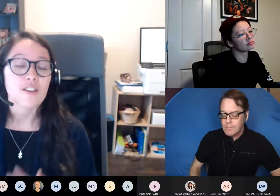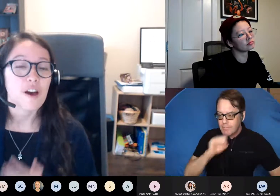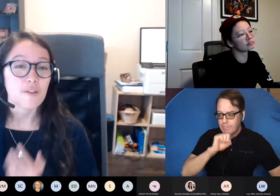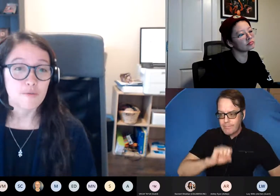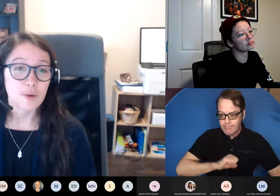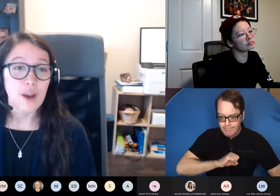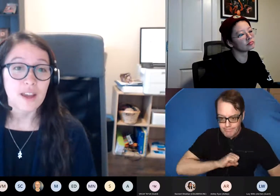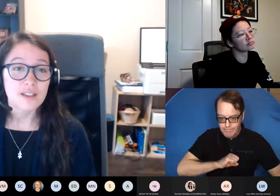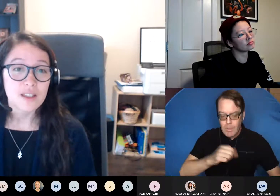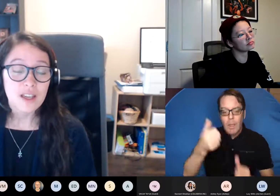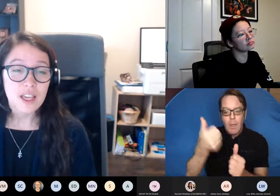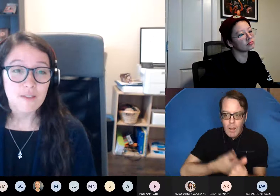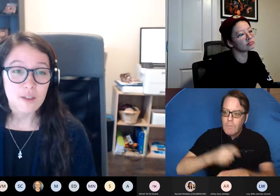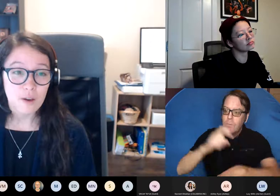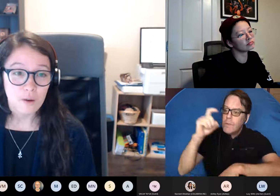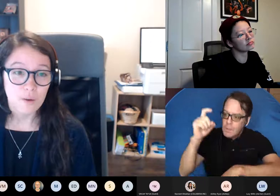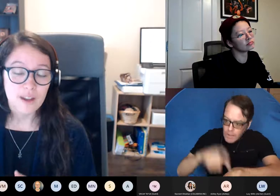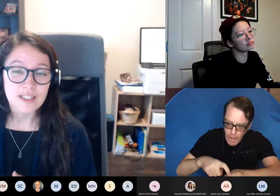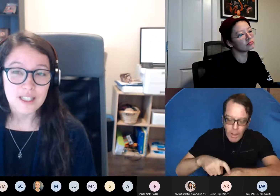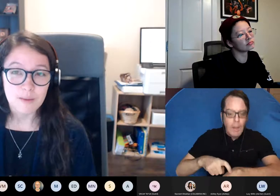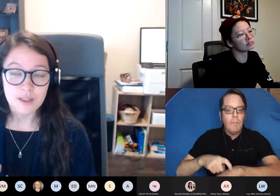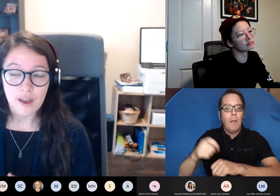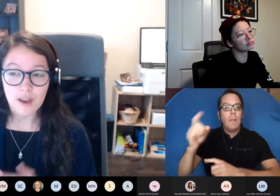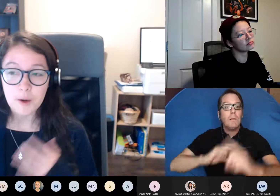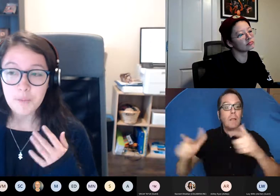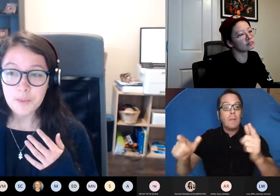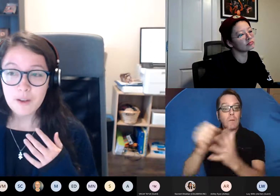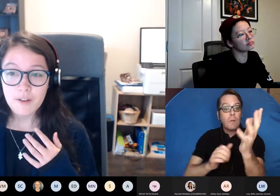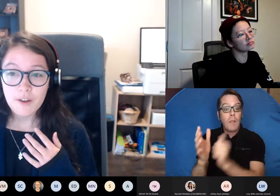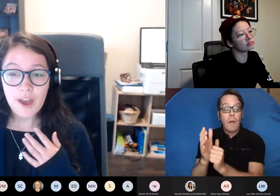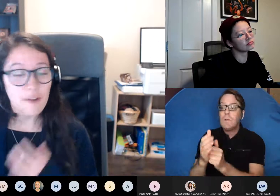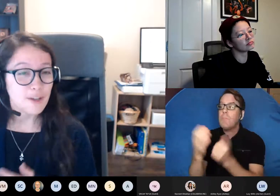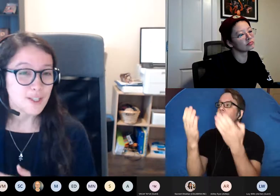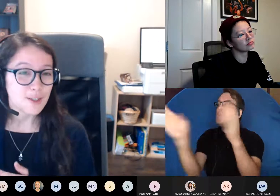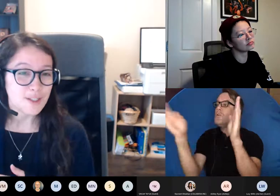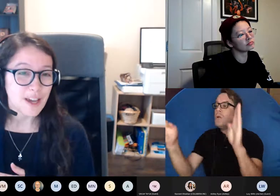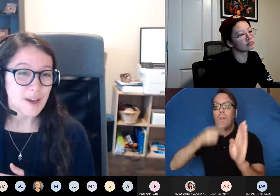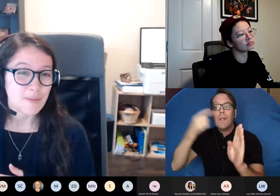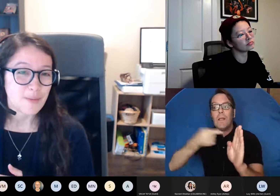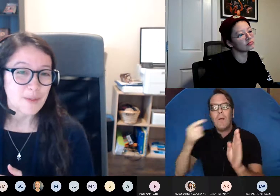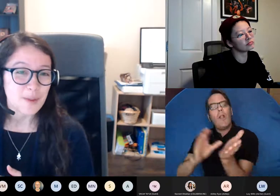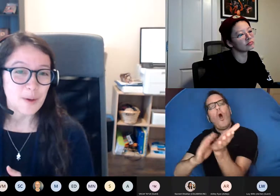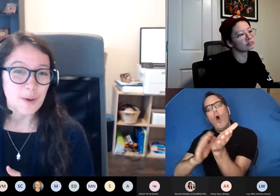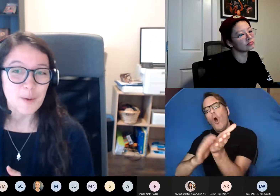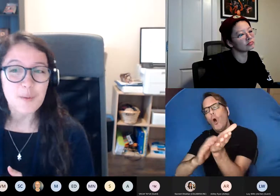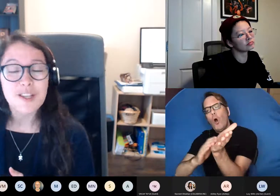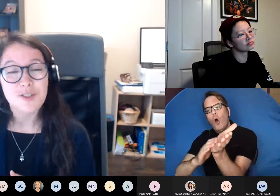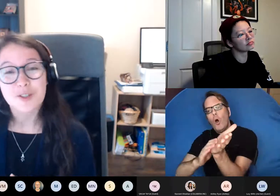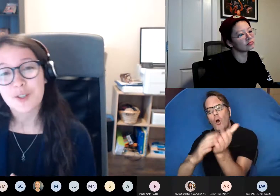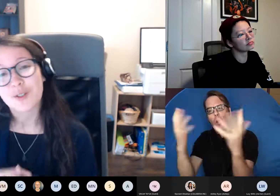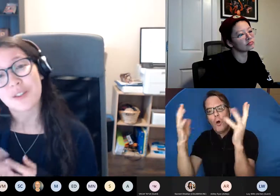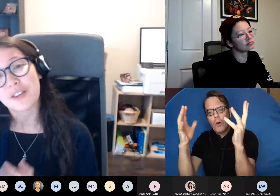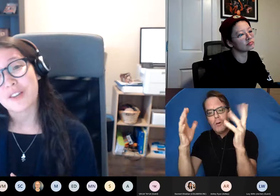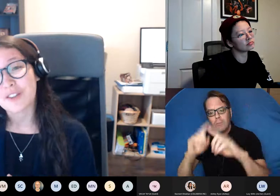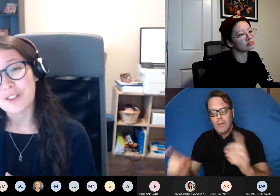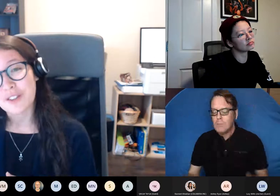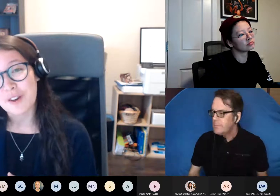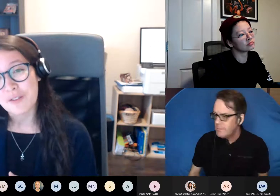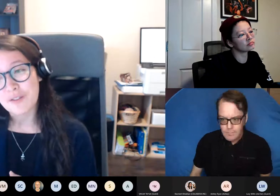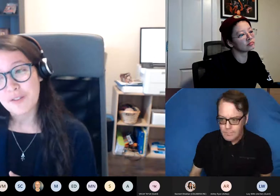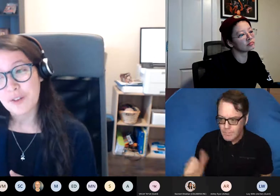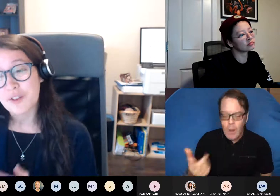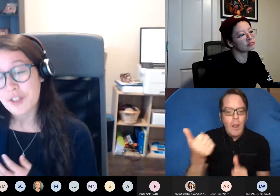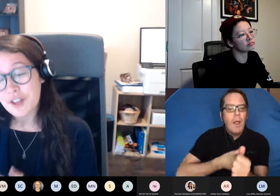getting a lot of praise, even though it seems like every single time the researchers or the